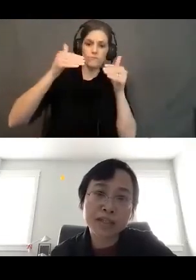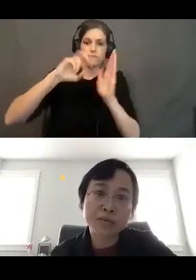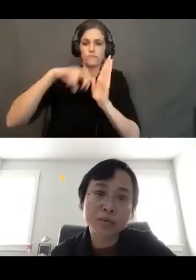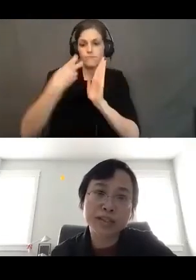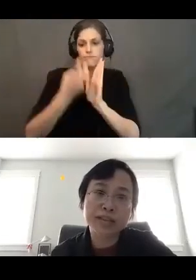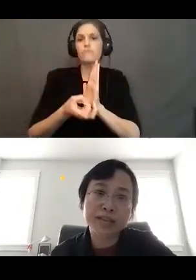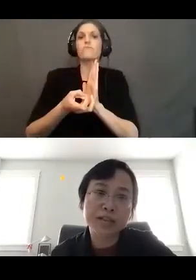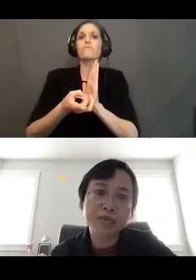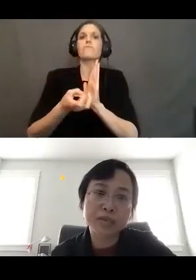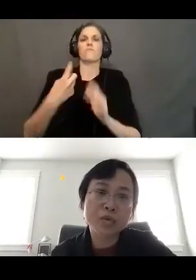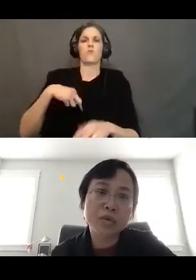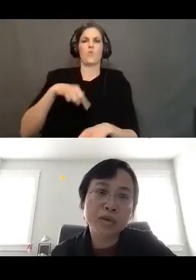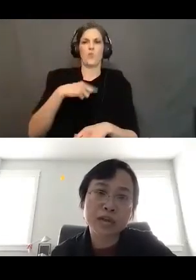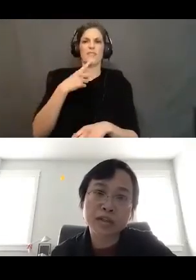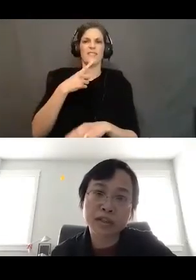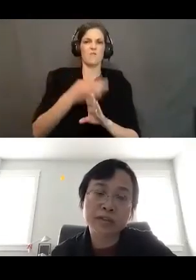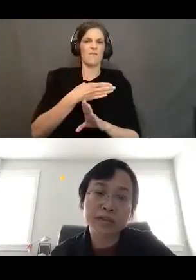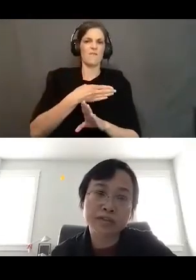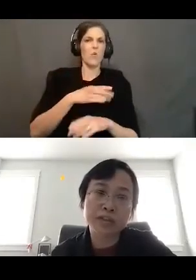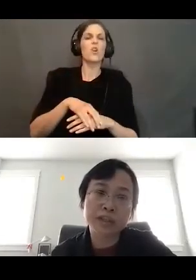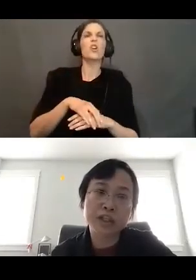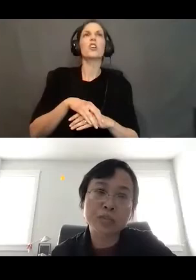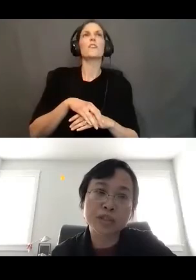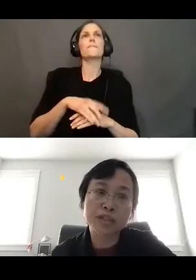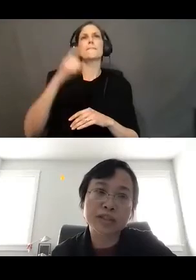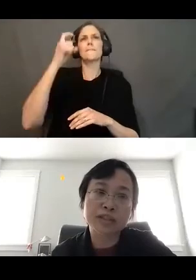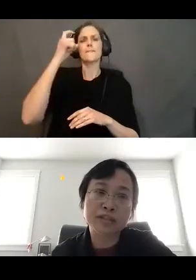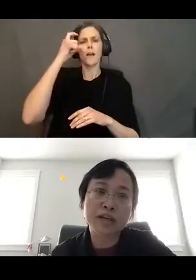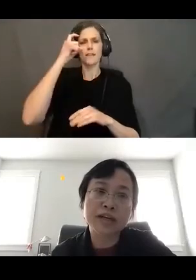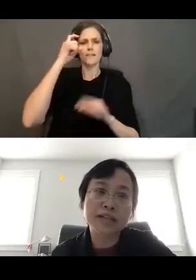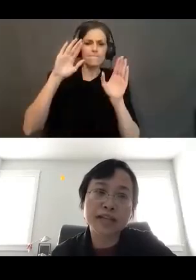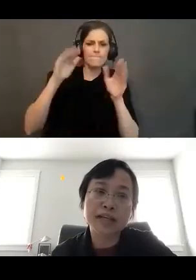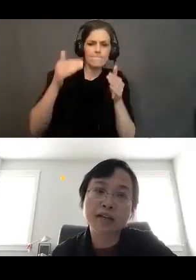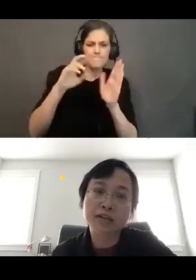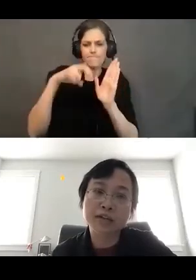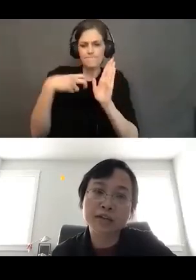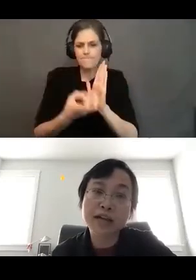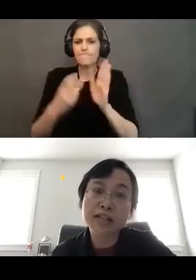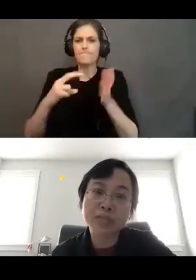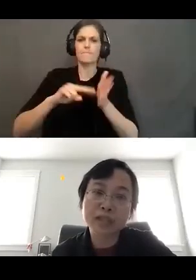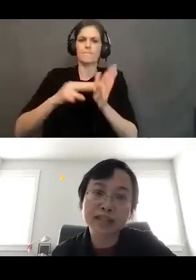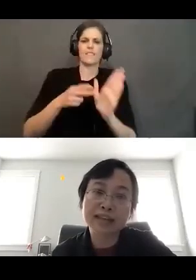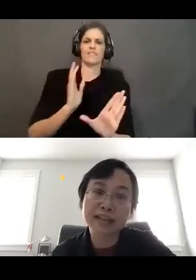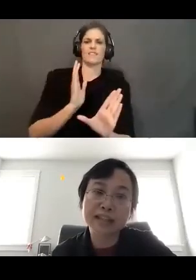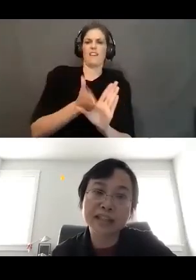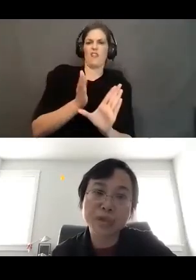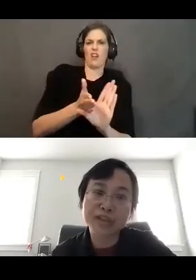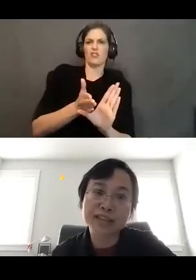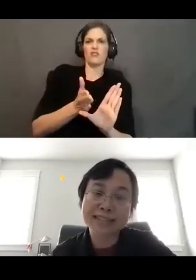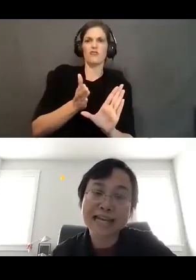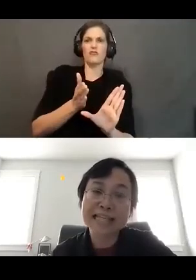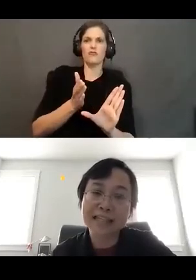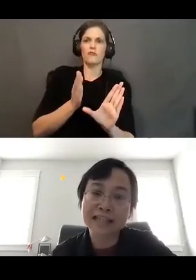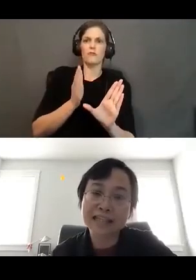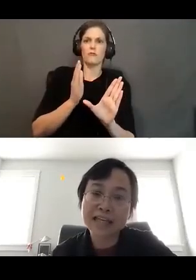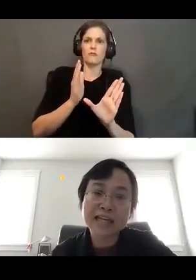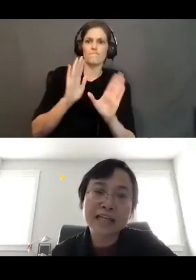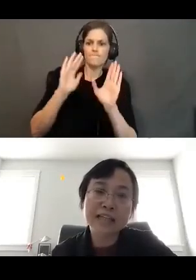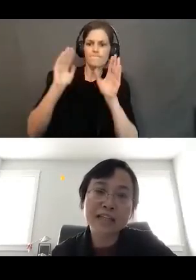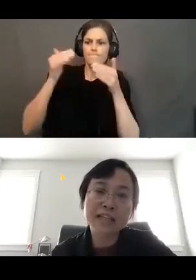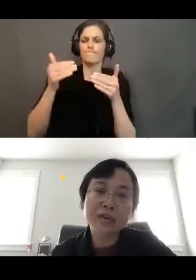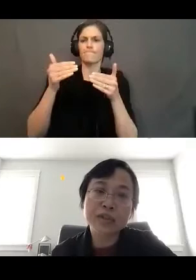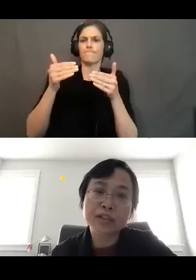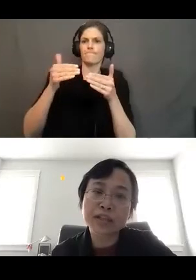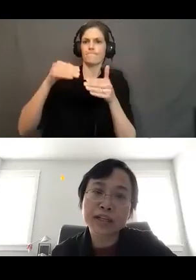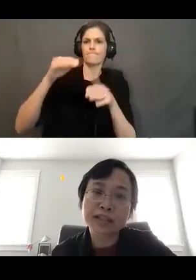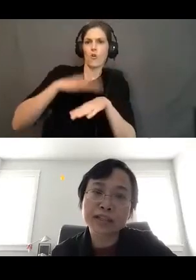as what we said before, cognitive engagement is defined as psychological investment in learning, especially in science learning. Let's